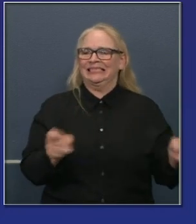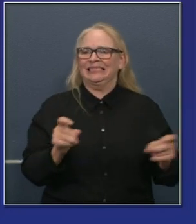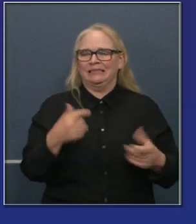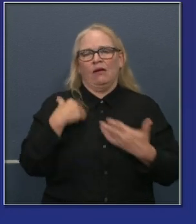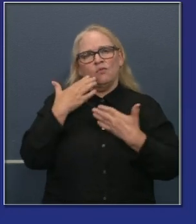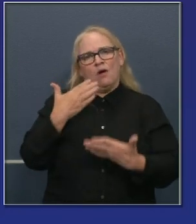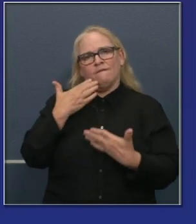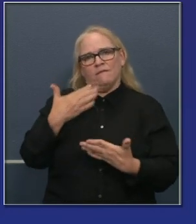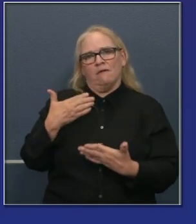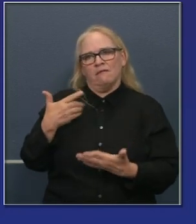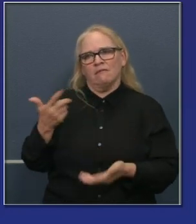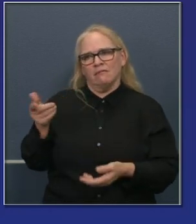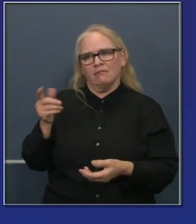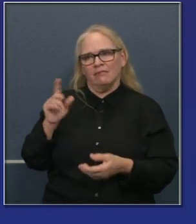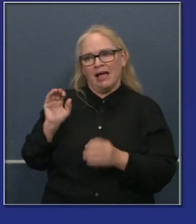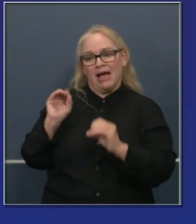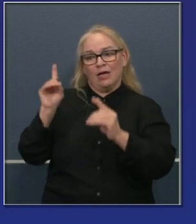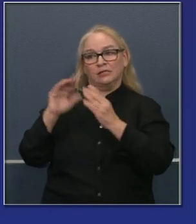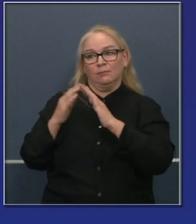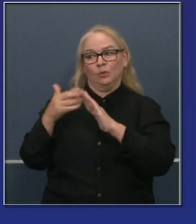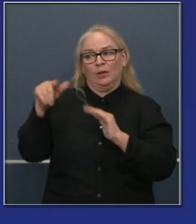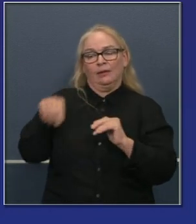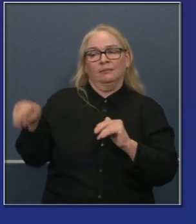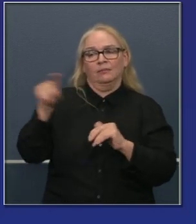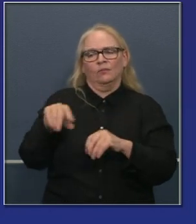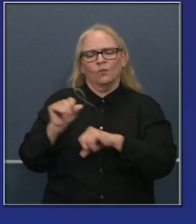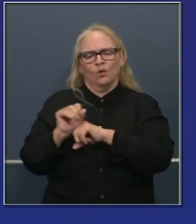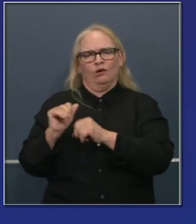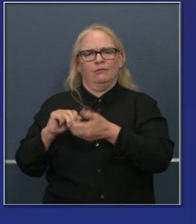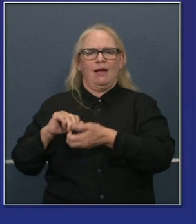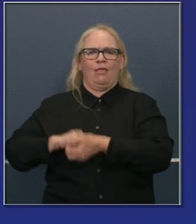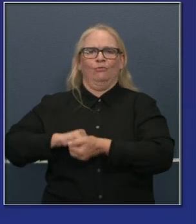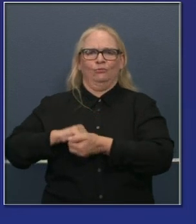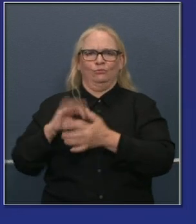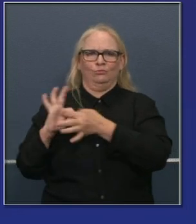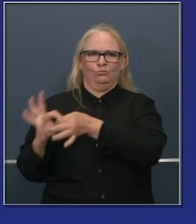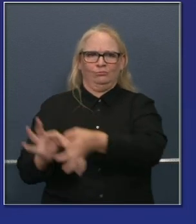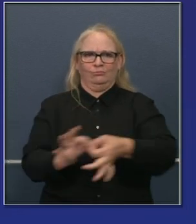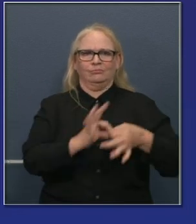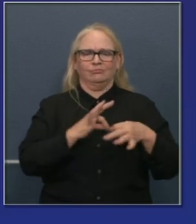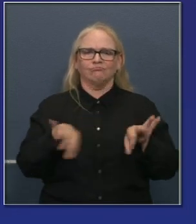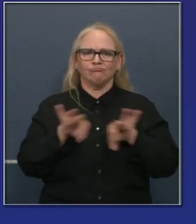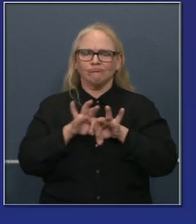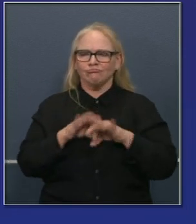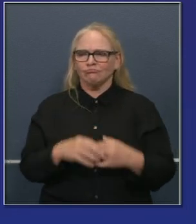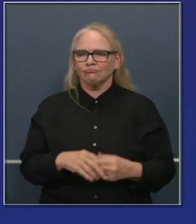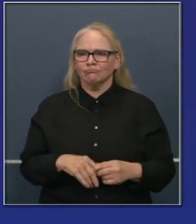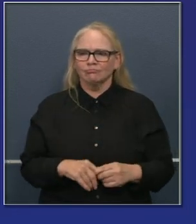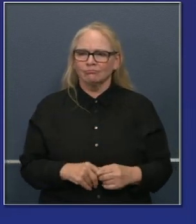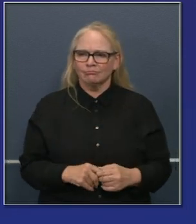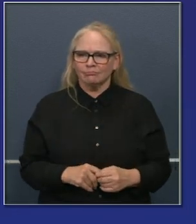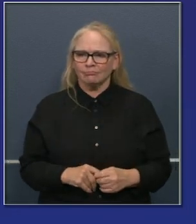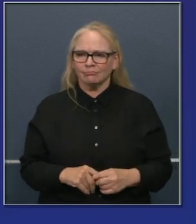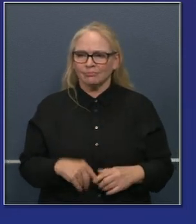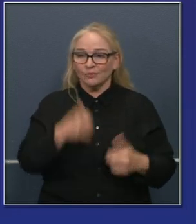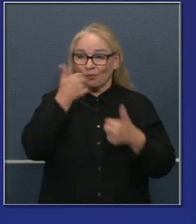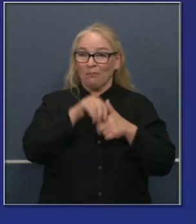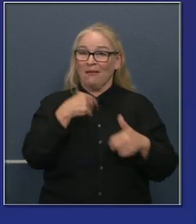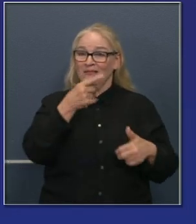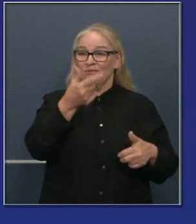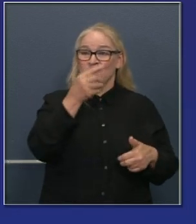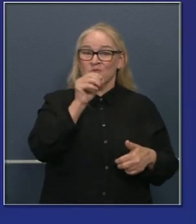all worked collaboratively together. I made an announcement a number of months ago how Google really led in this space. We